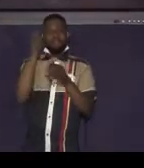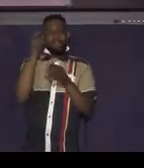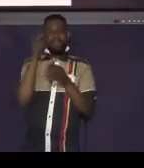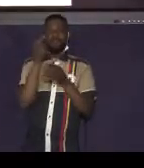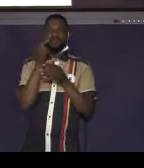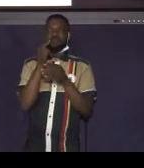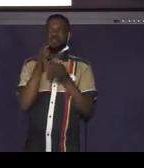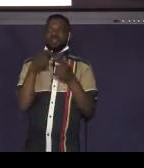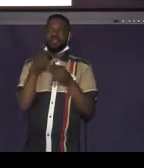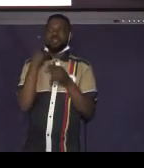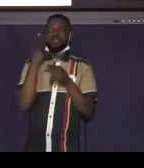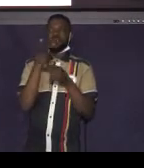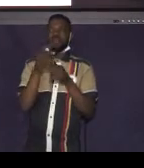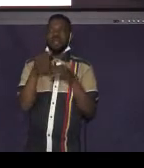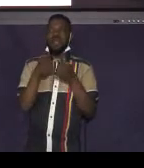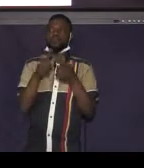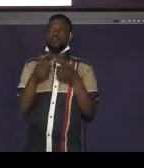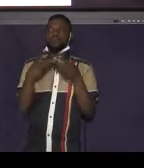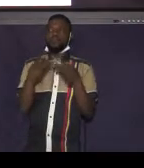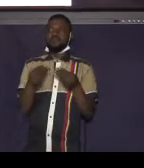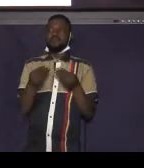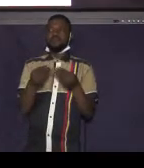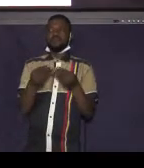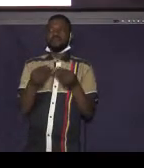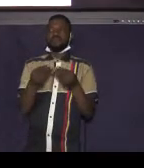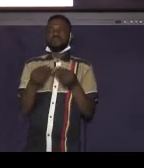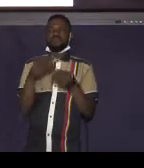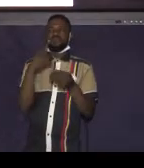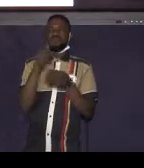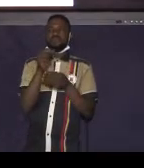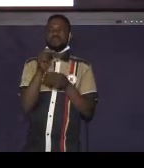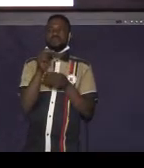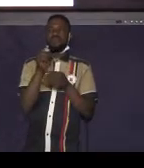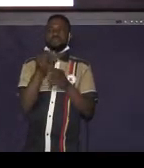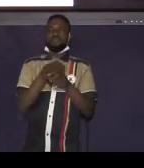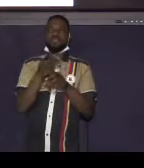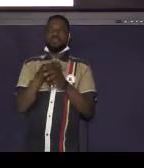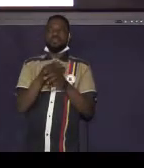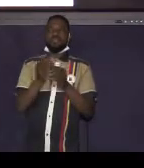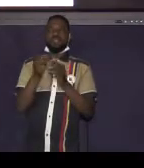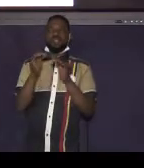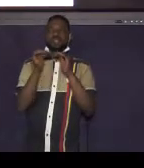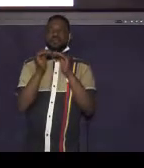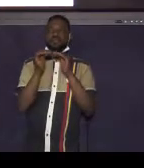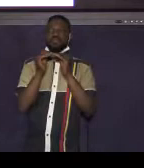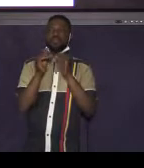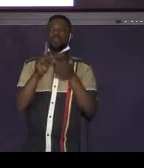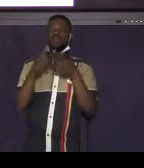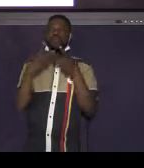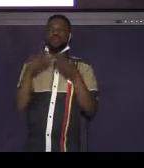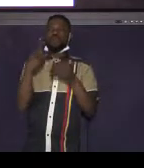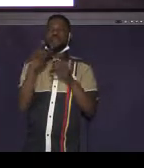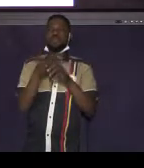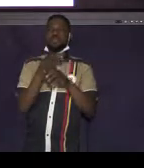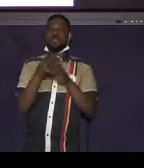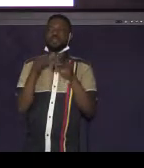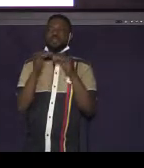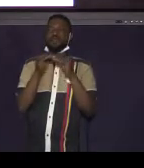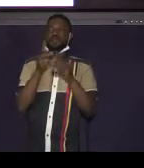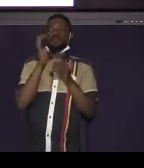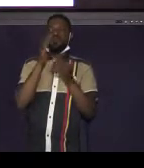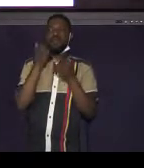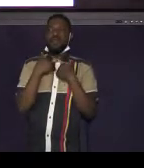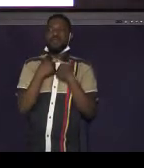that. Let's look at how to solve the mathematical equation. To solve the mathematical equation,